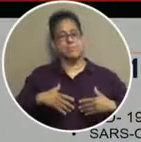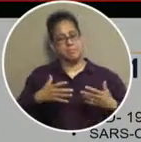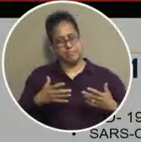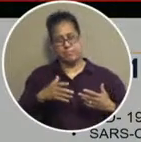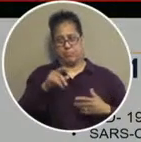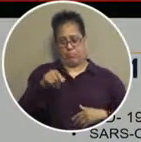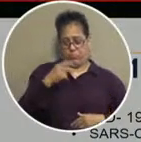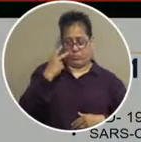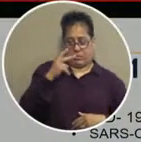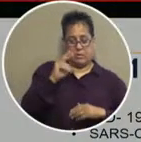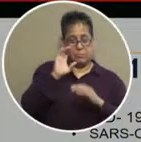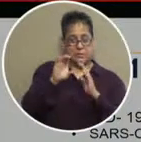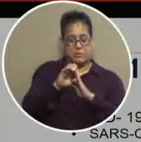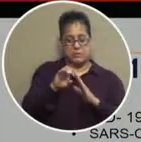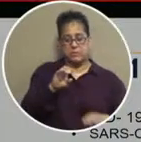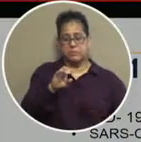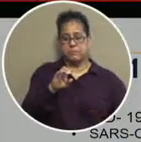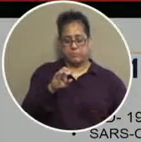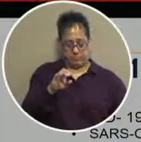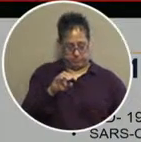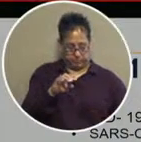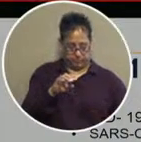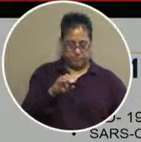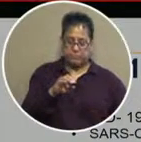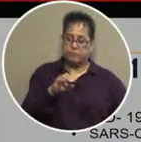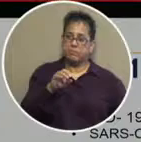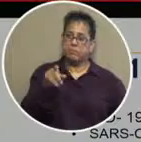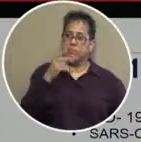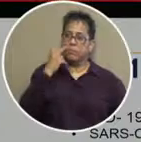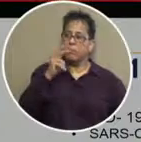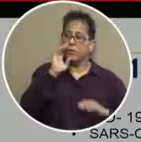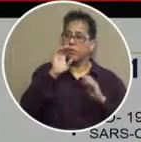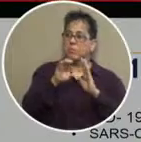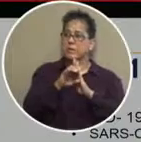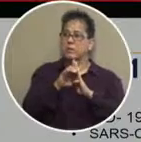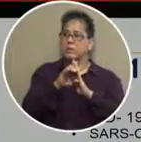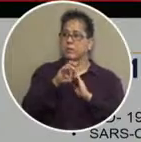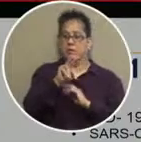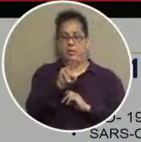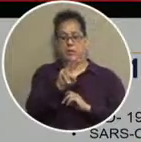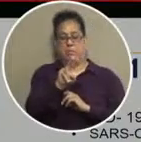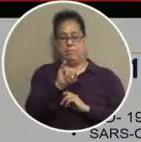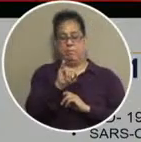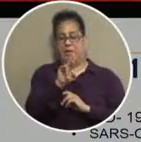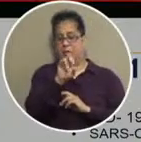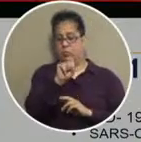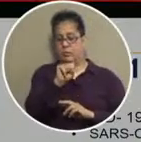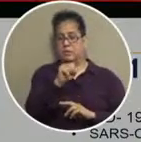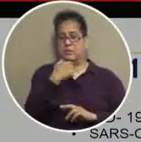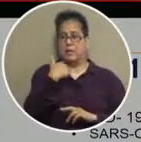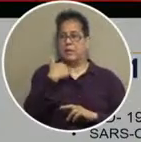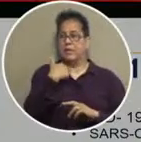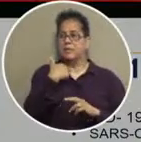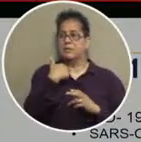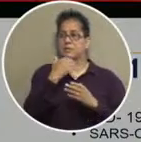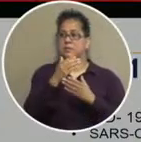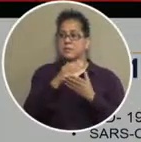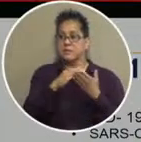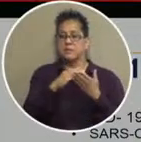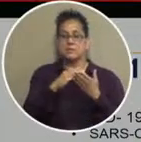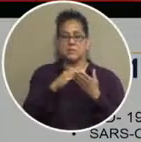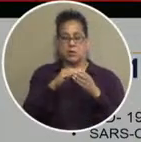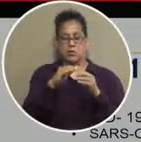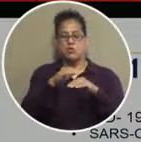see in the picture that we have put there on the slide, the virus has some expressions from